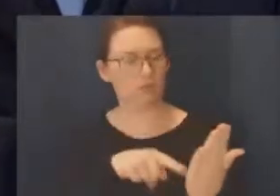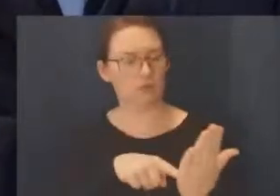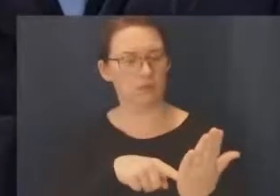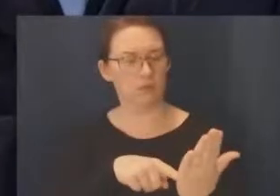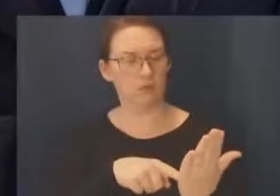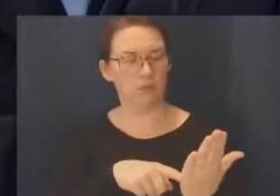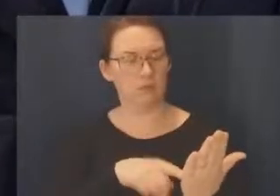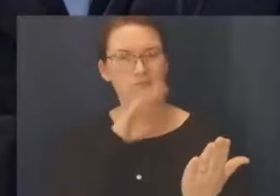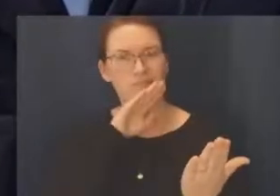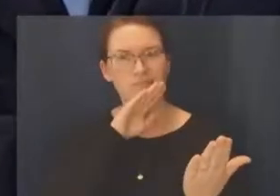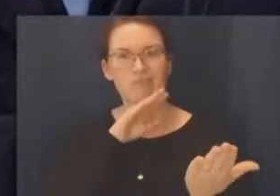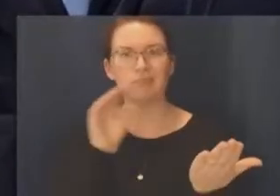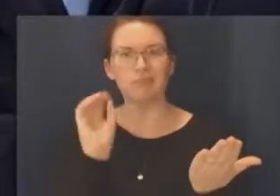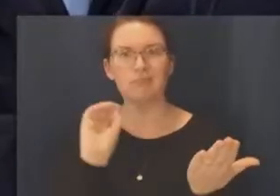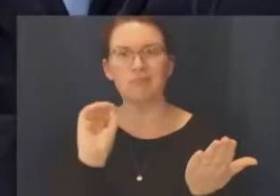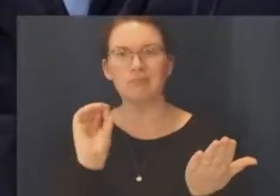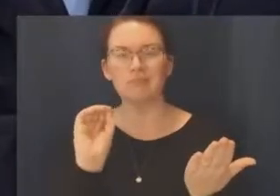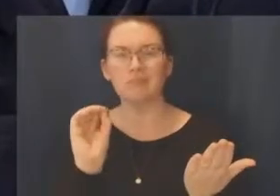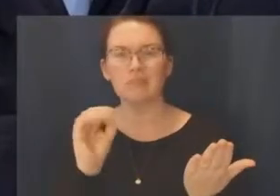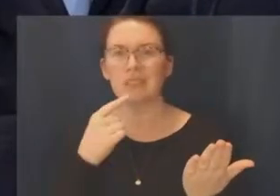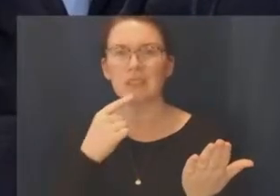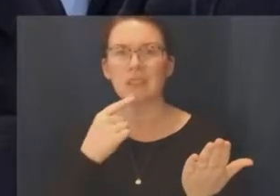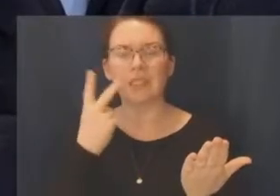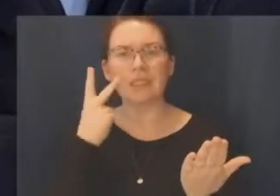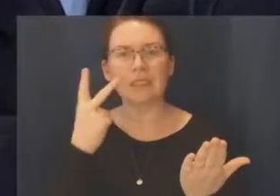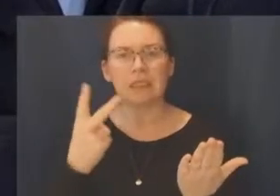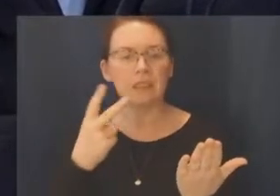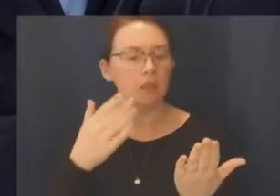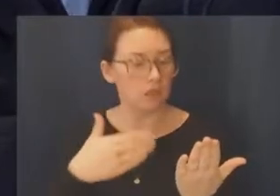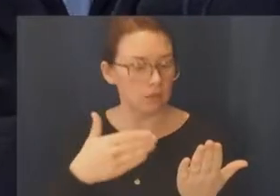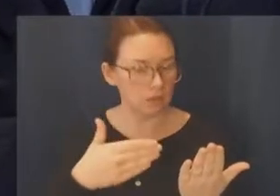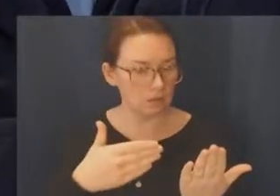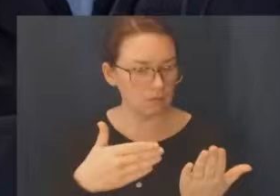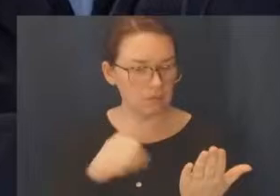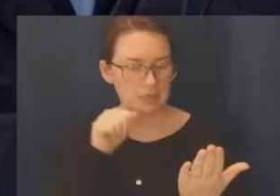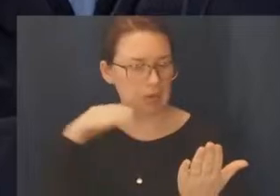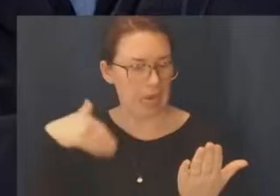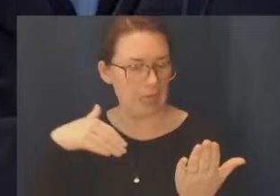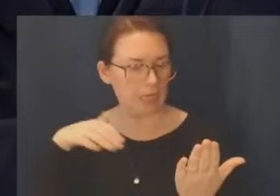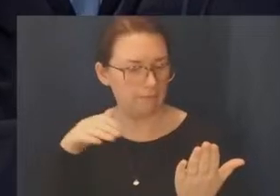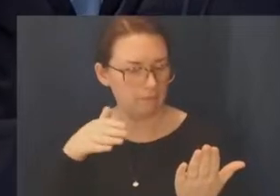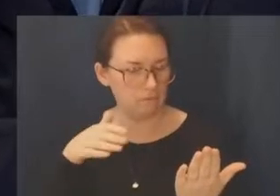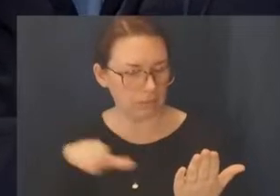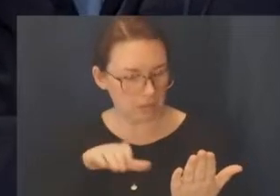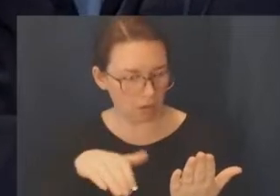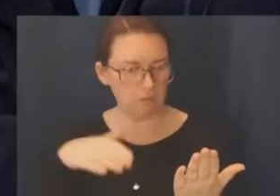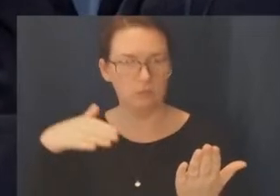They hear that, well, the science hasn't been done, it's not rigorous. And part of the problem is that scientists are